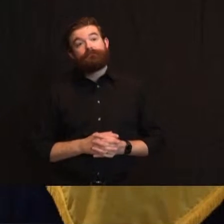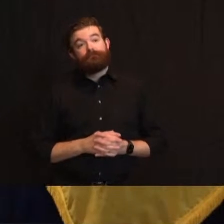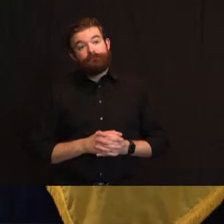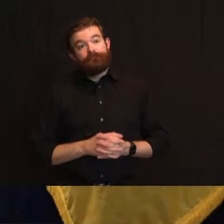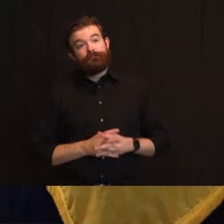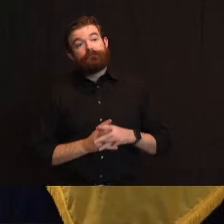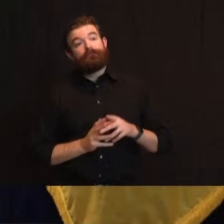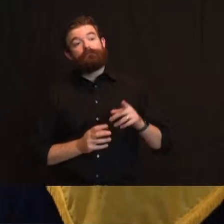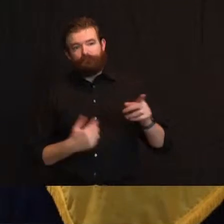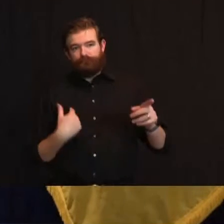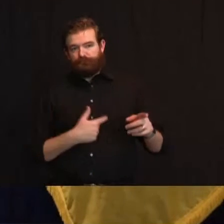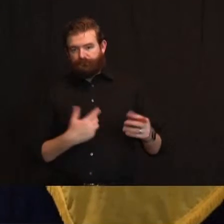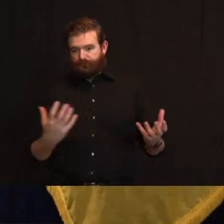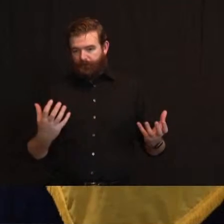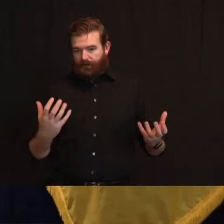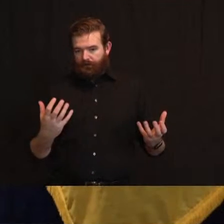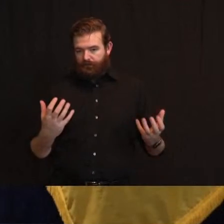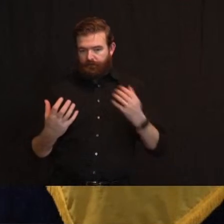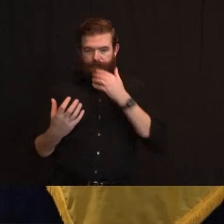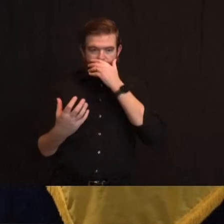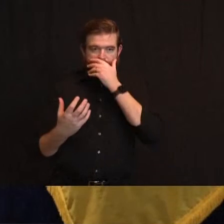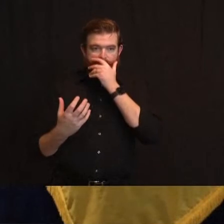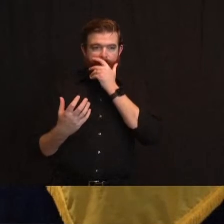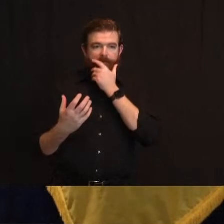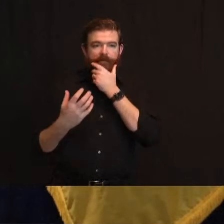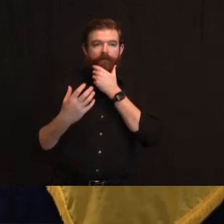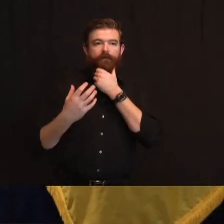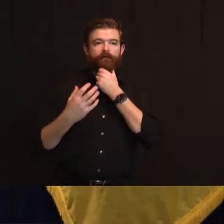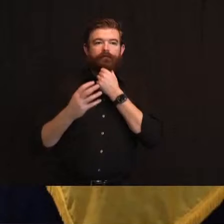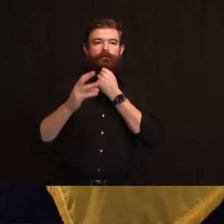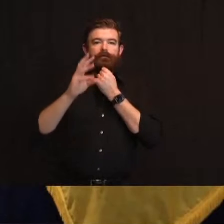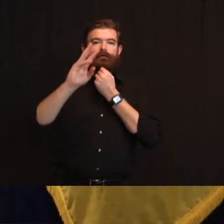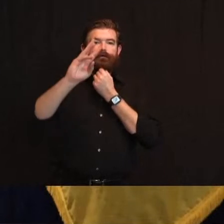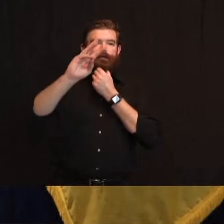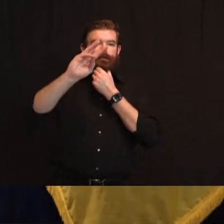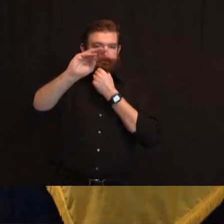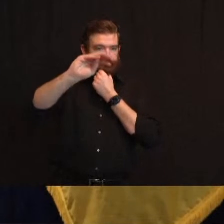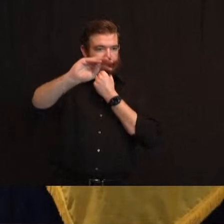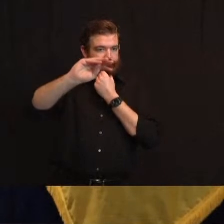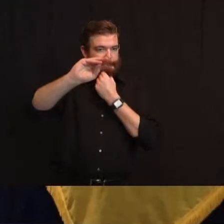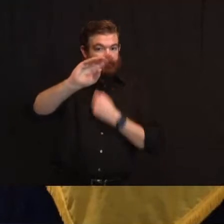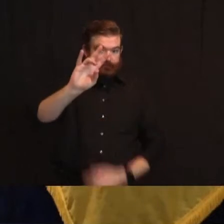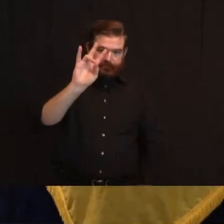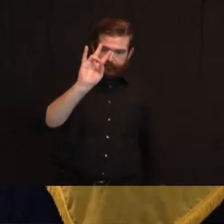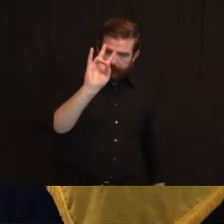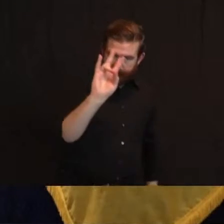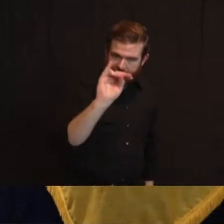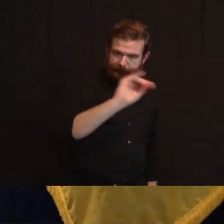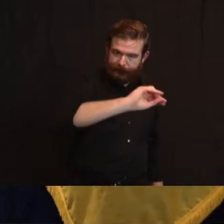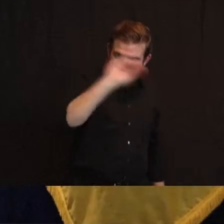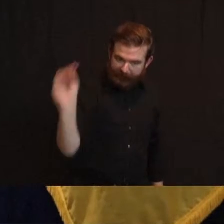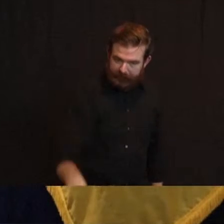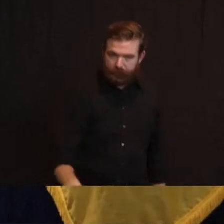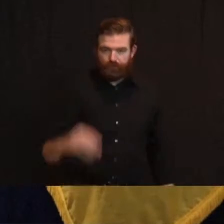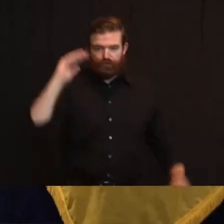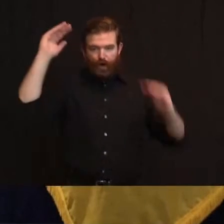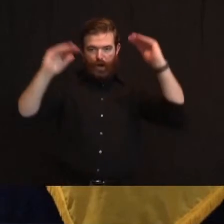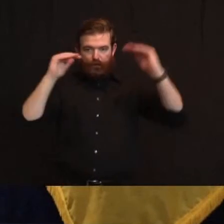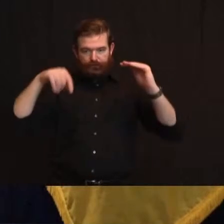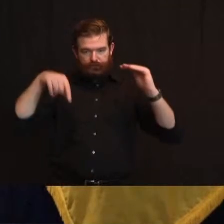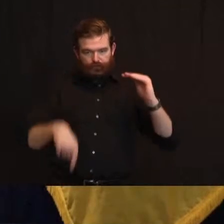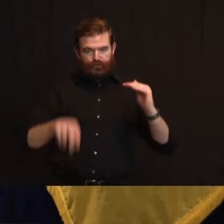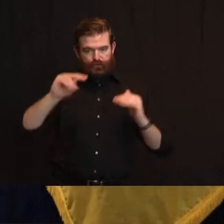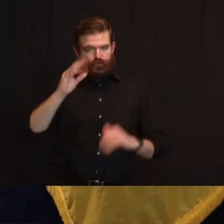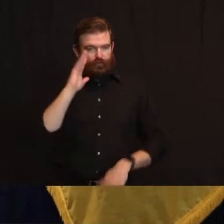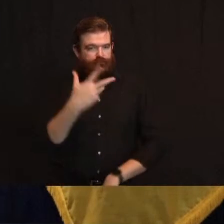everybody as humanly possible in the state vaccinated. 70%, I believe, Tina, you'll correct me if I'm wrong here, 70% is the widely